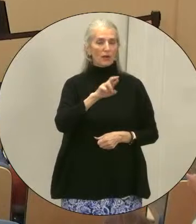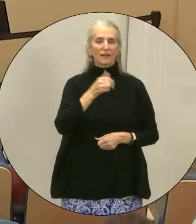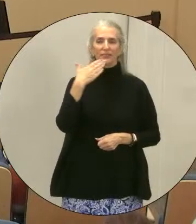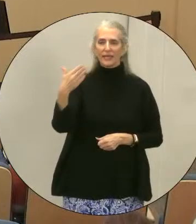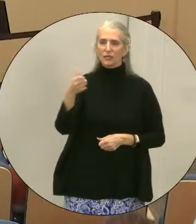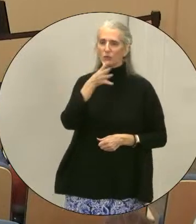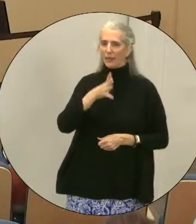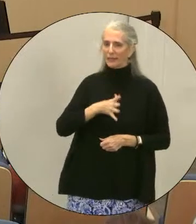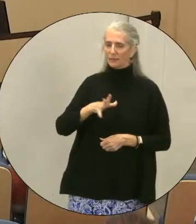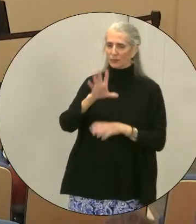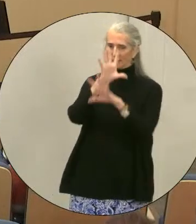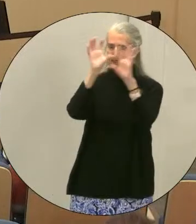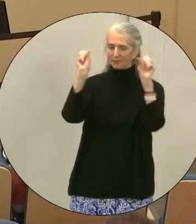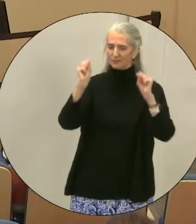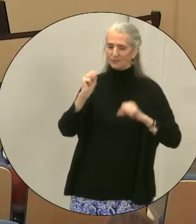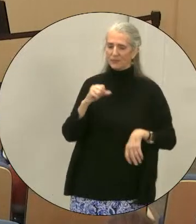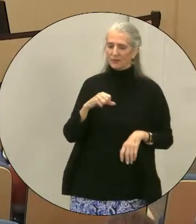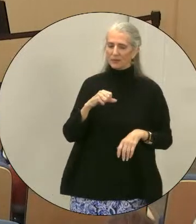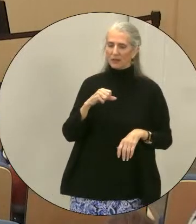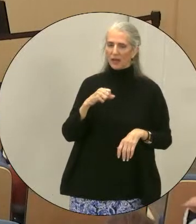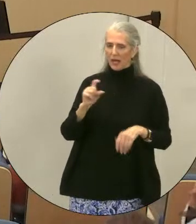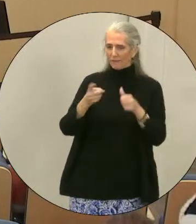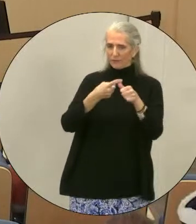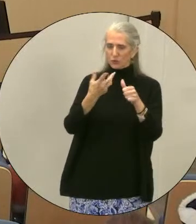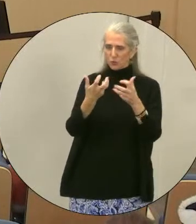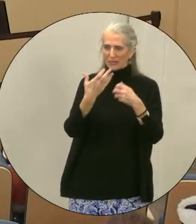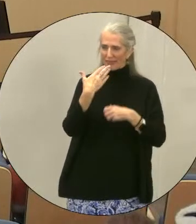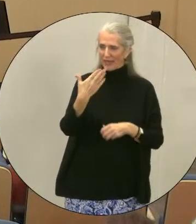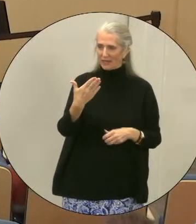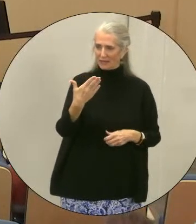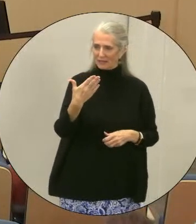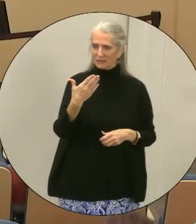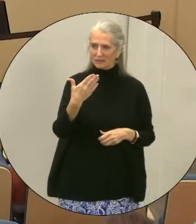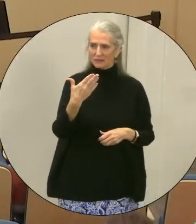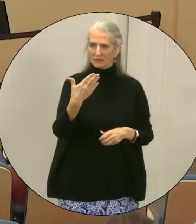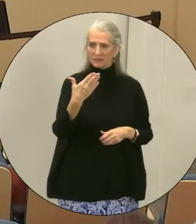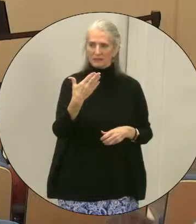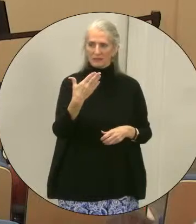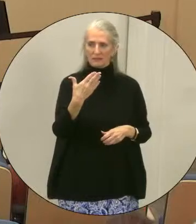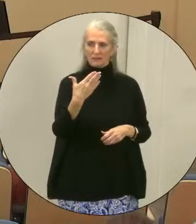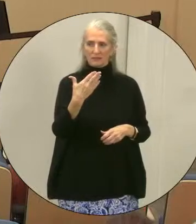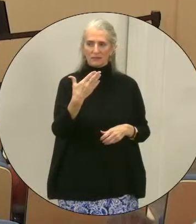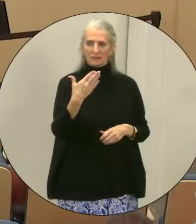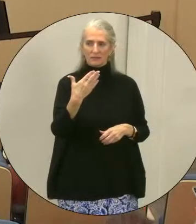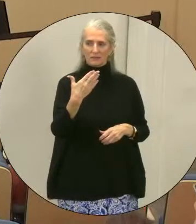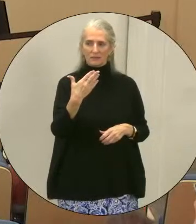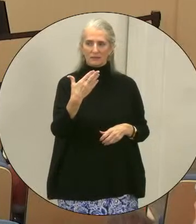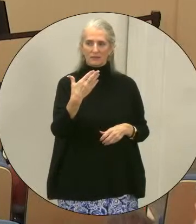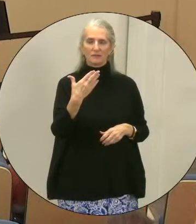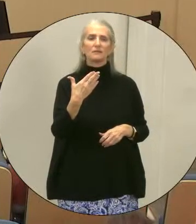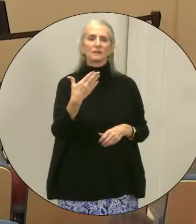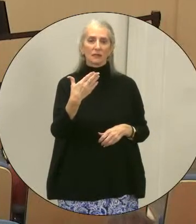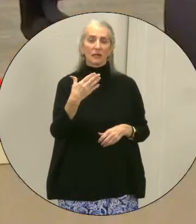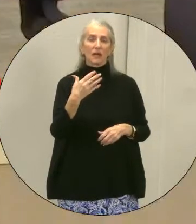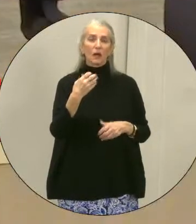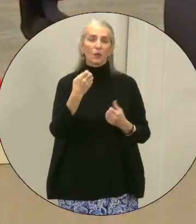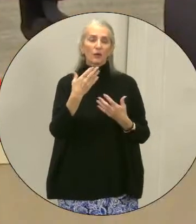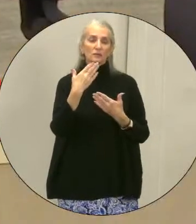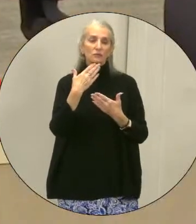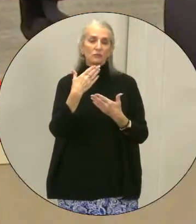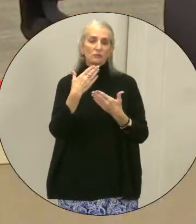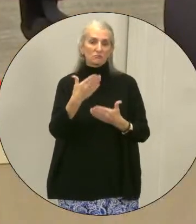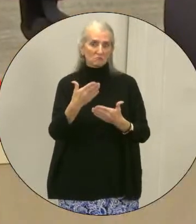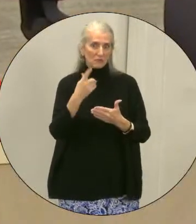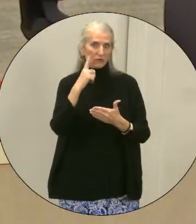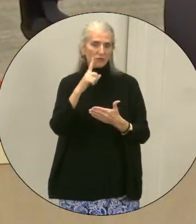President. I first want to thank the previous board and this board for continuing to push